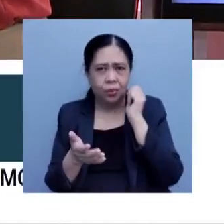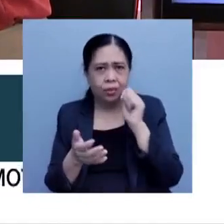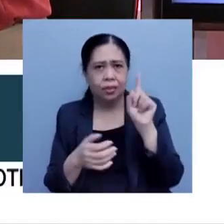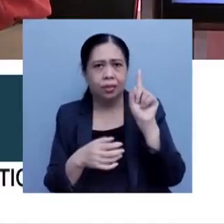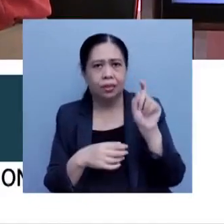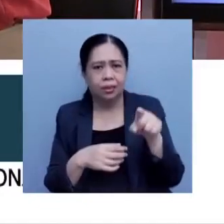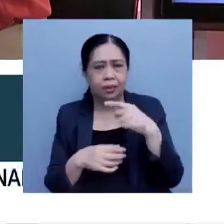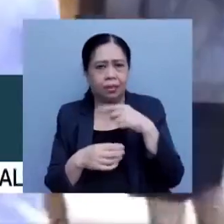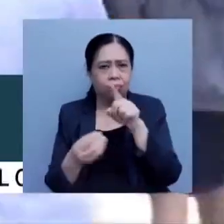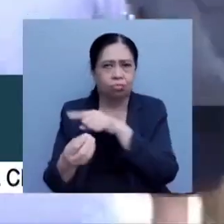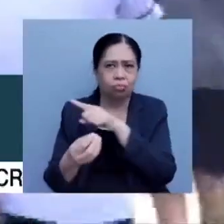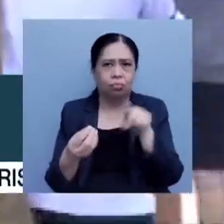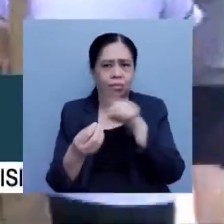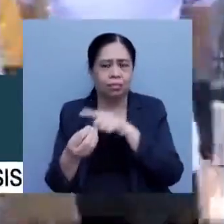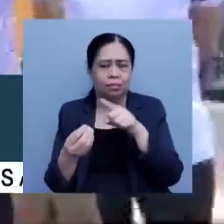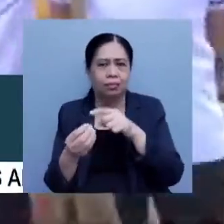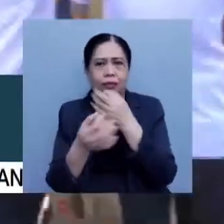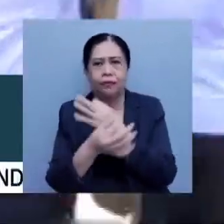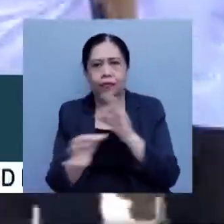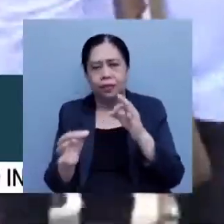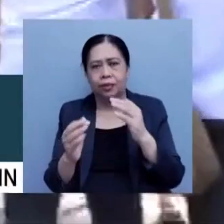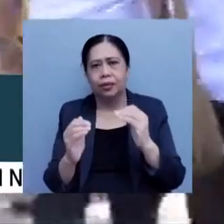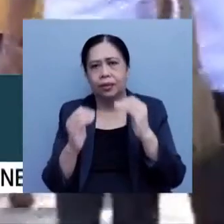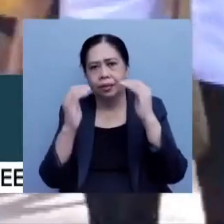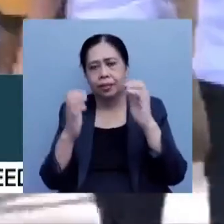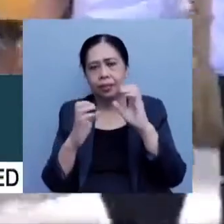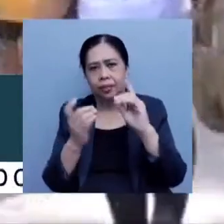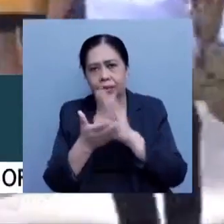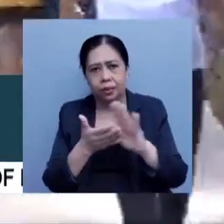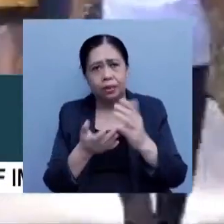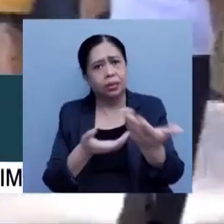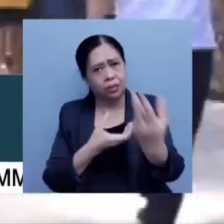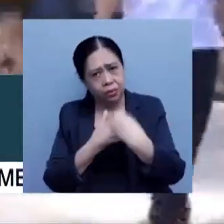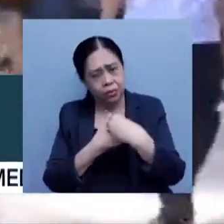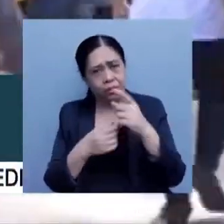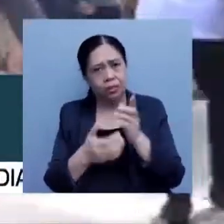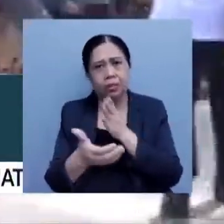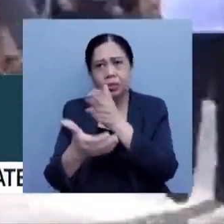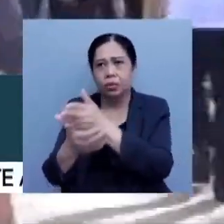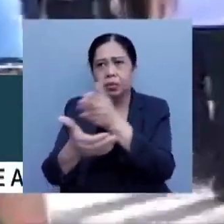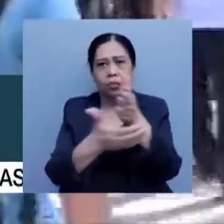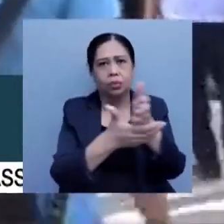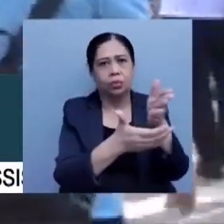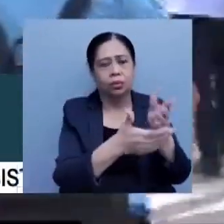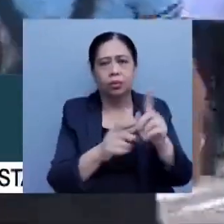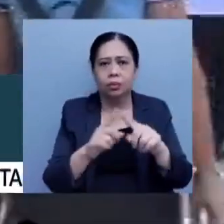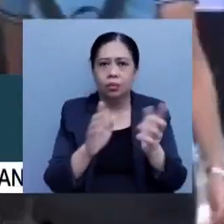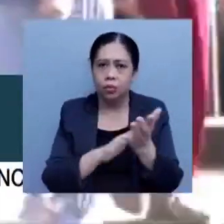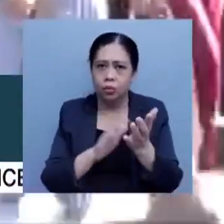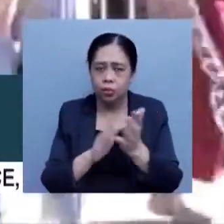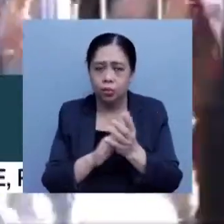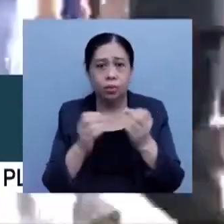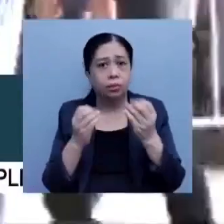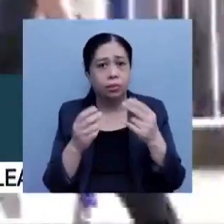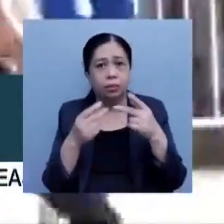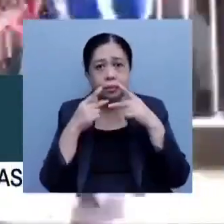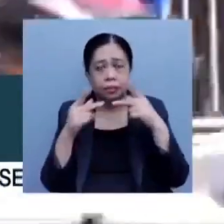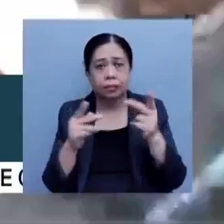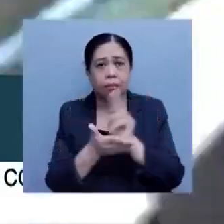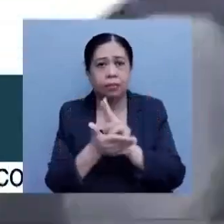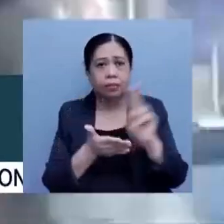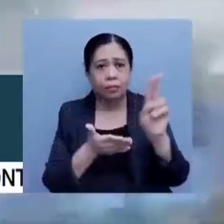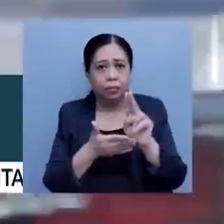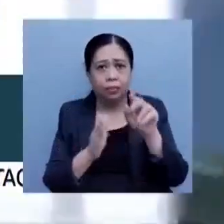critics of free higher ed, join me as I go to the different campus of the different public universities. The profile